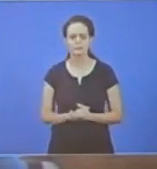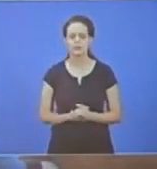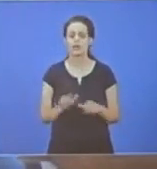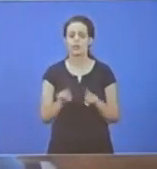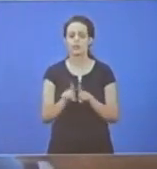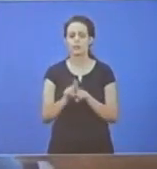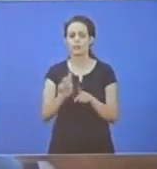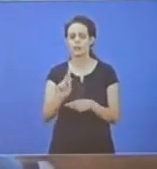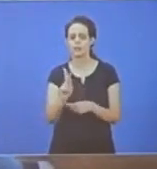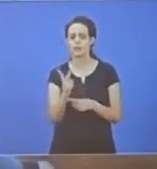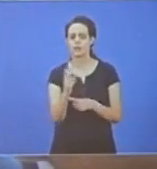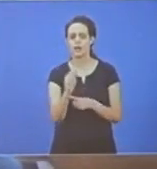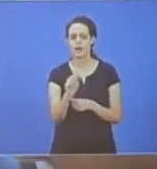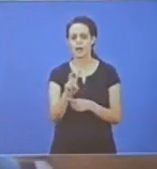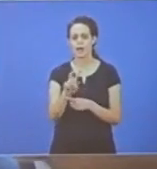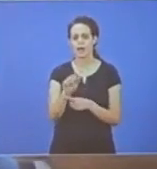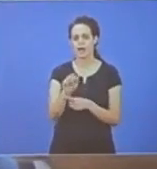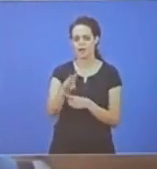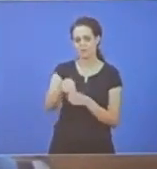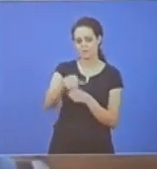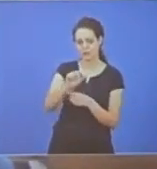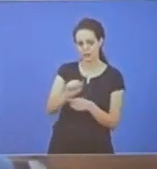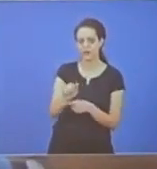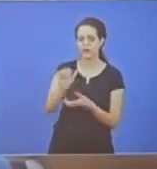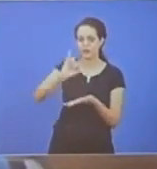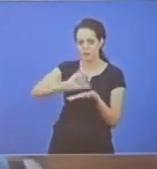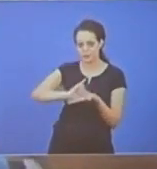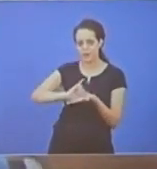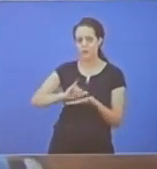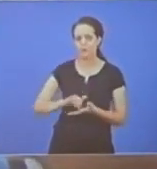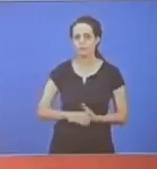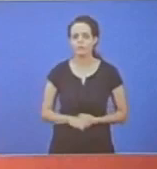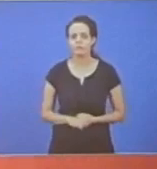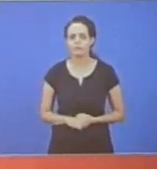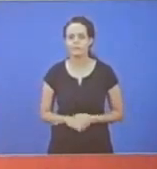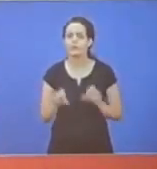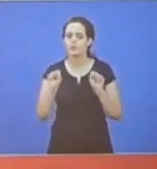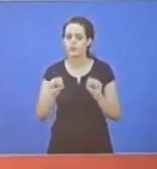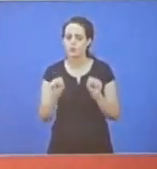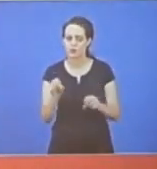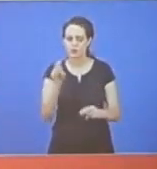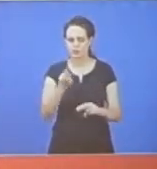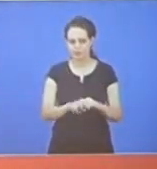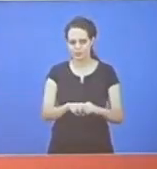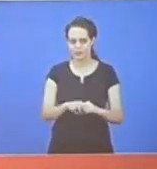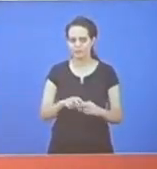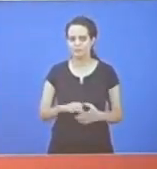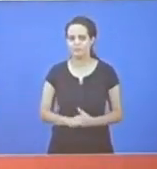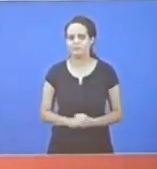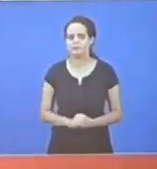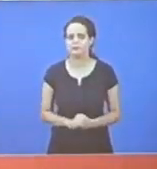And some from Havana, from another city, they can be seated.